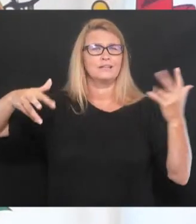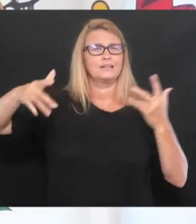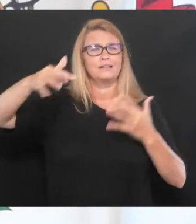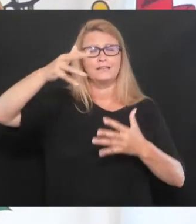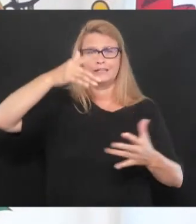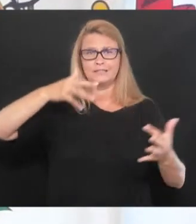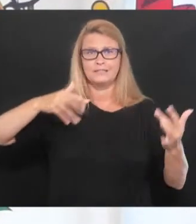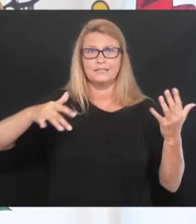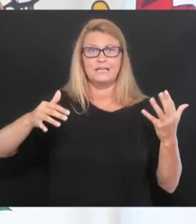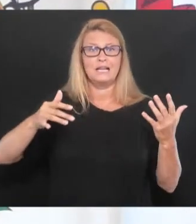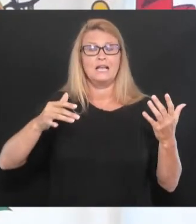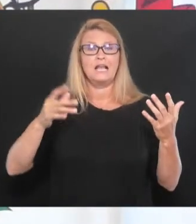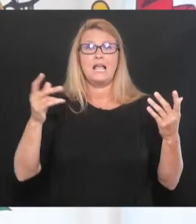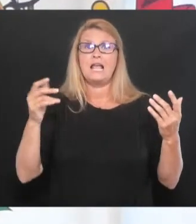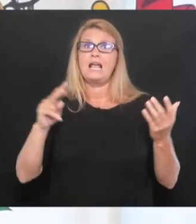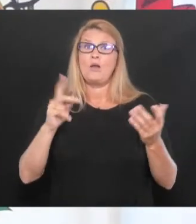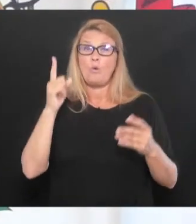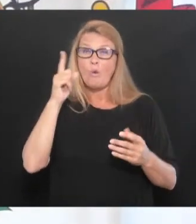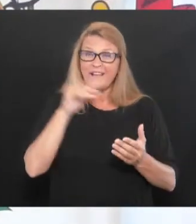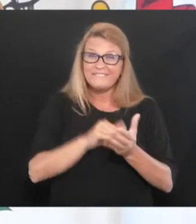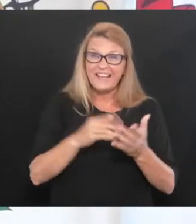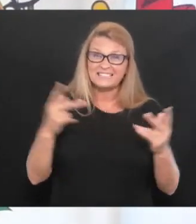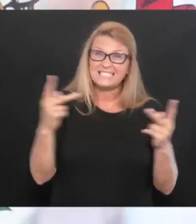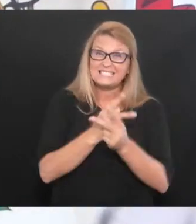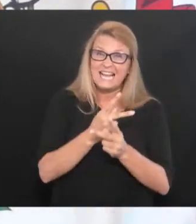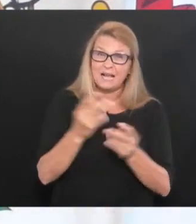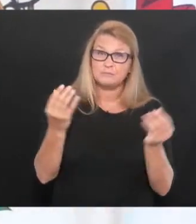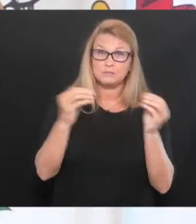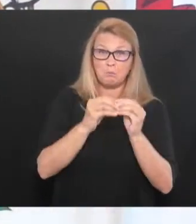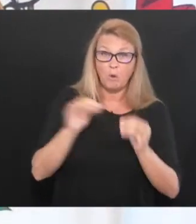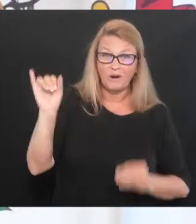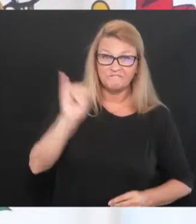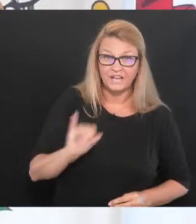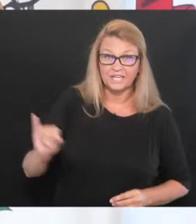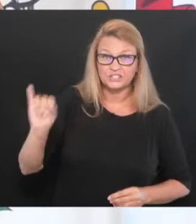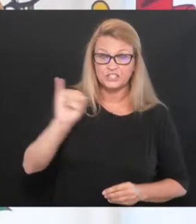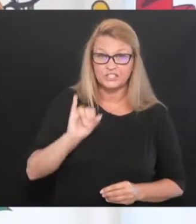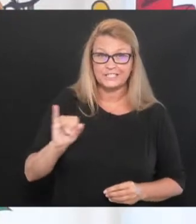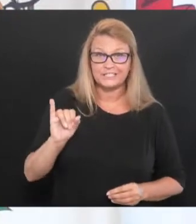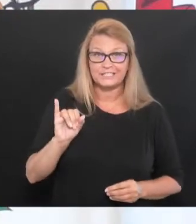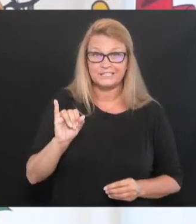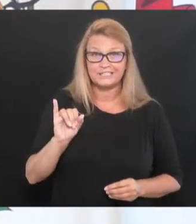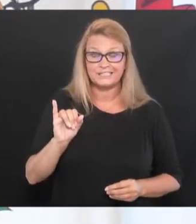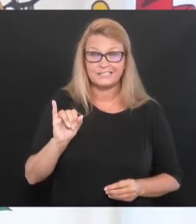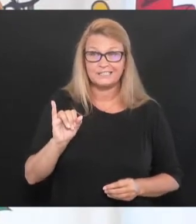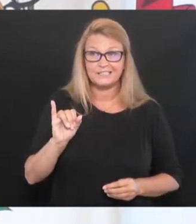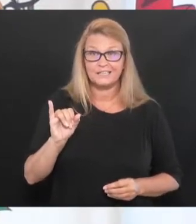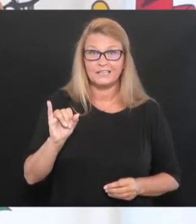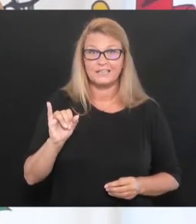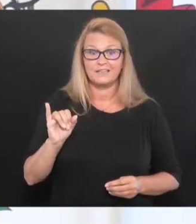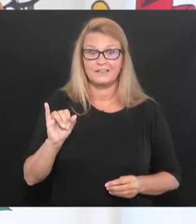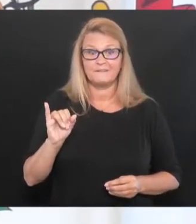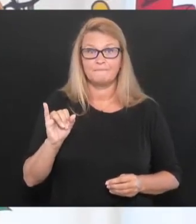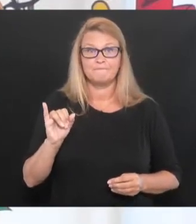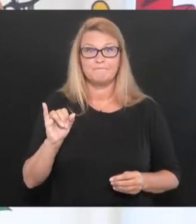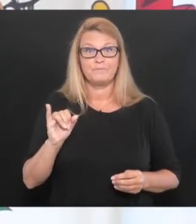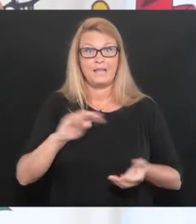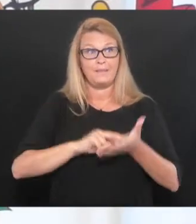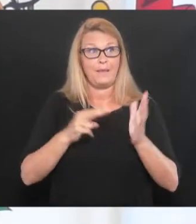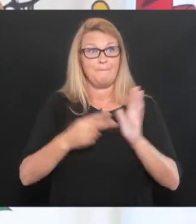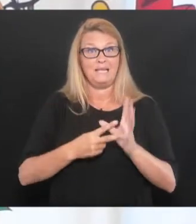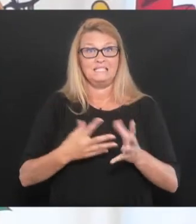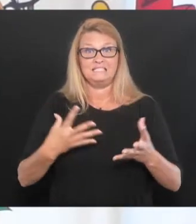1,400 times as infectious goes out all in the air, or they have that much more of the virus in